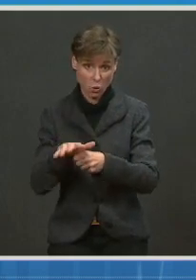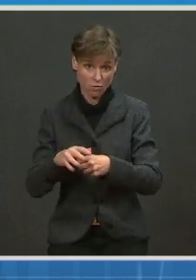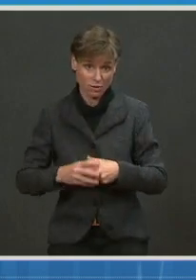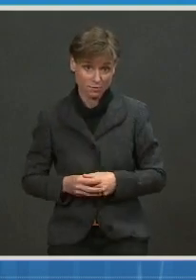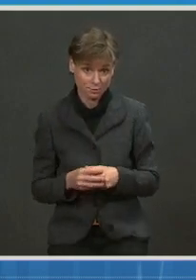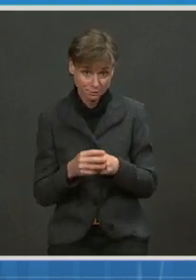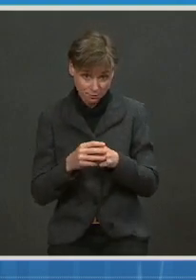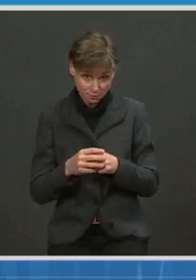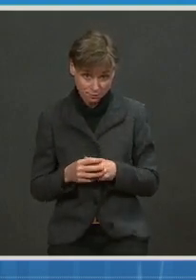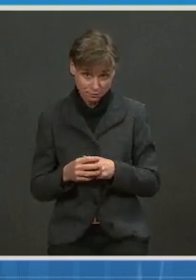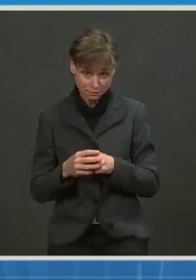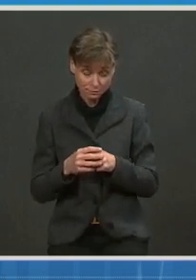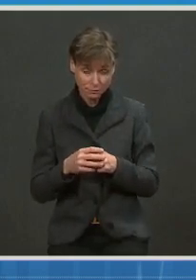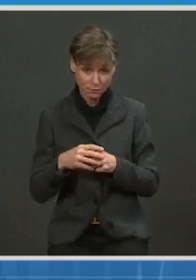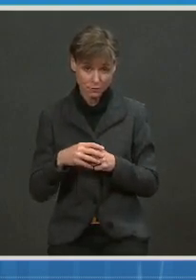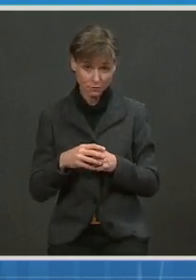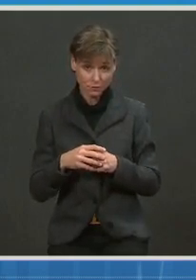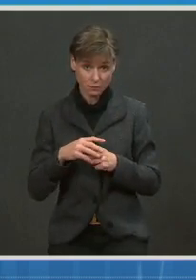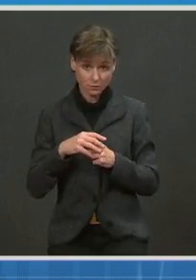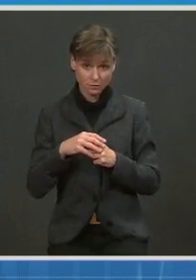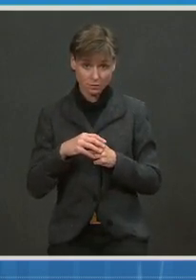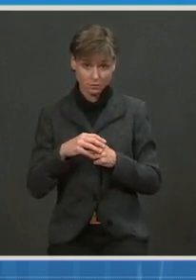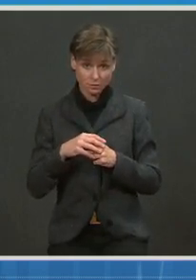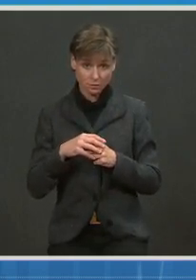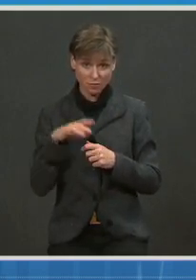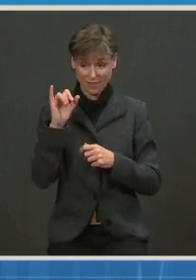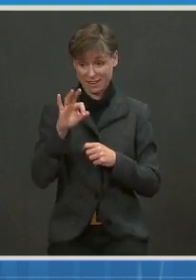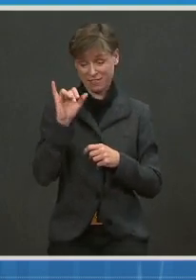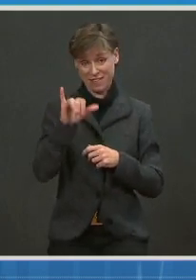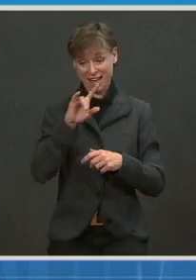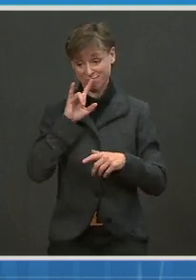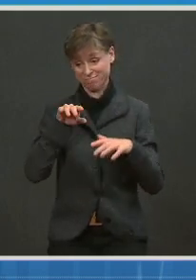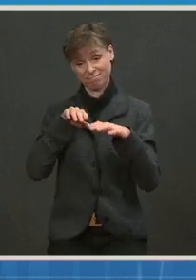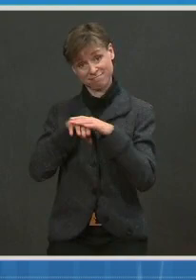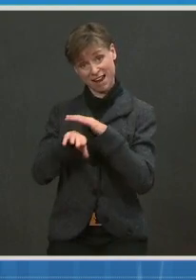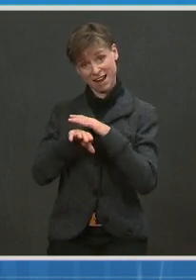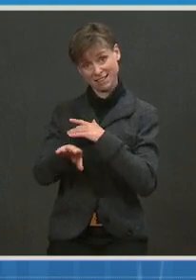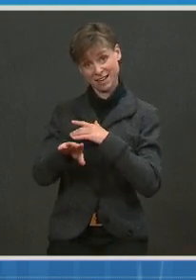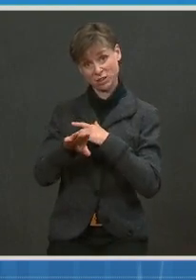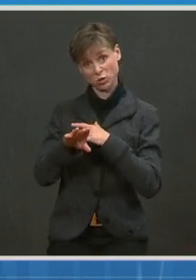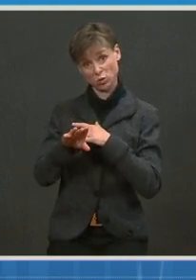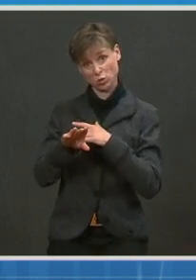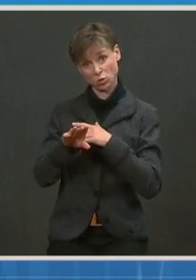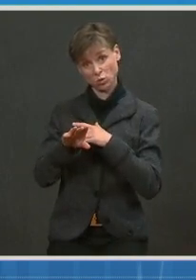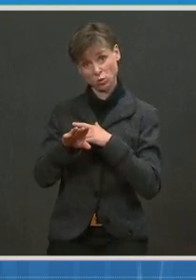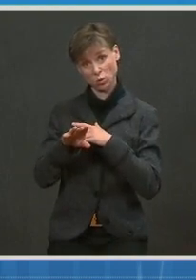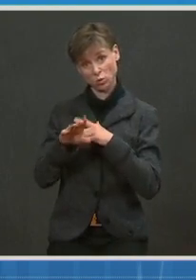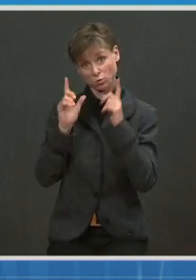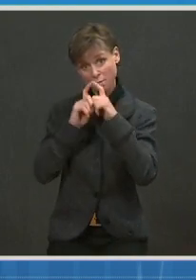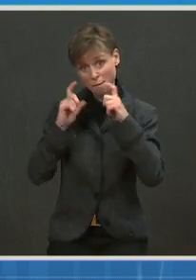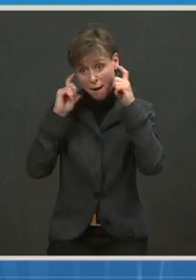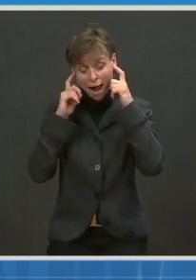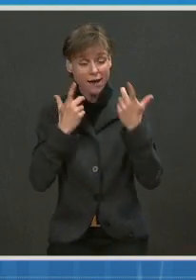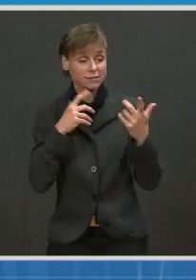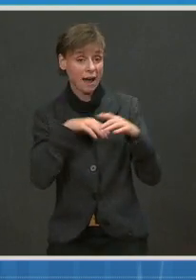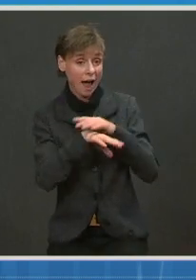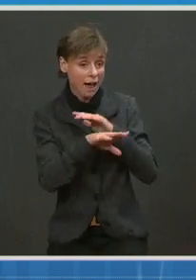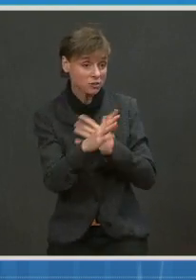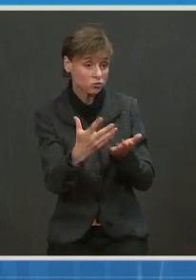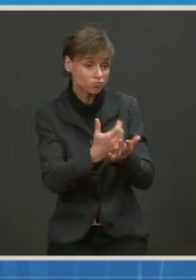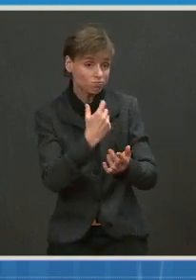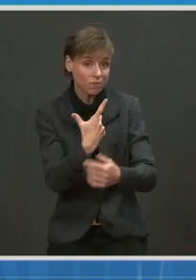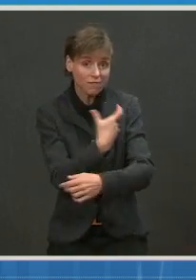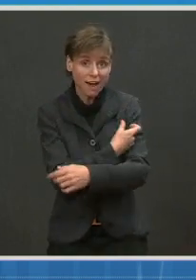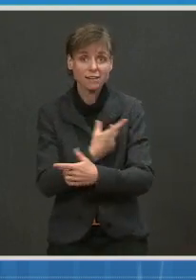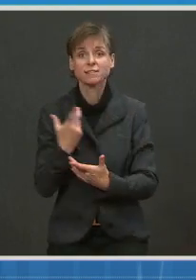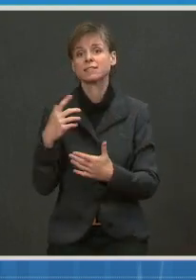all COVID-19 resources. So whether that is access to PPE or masks, access to vaccines, access to